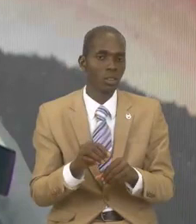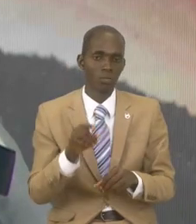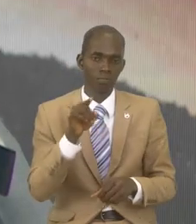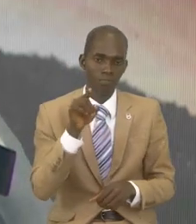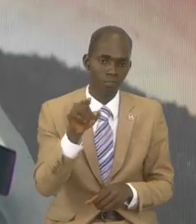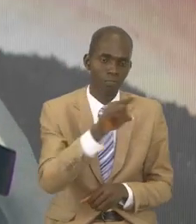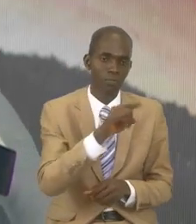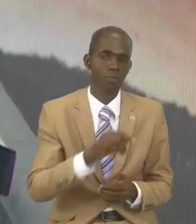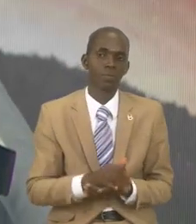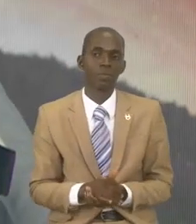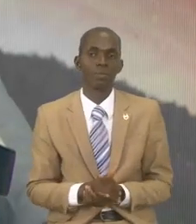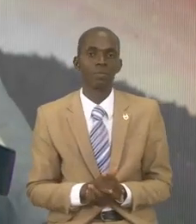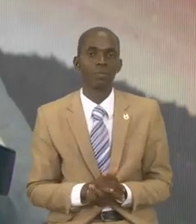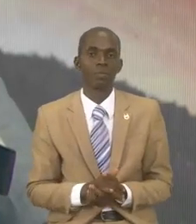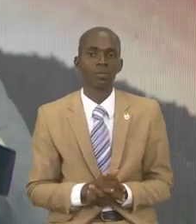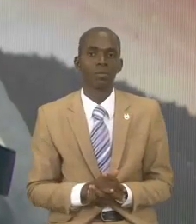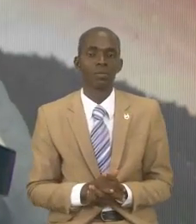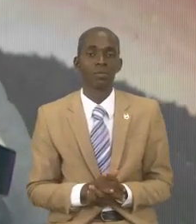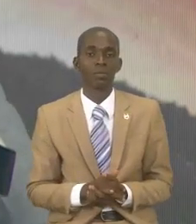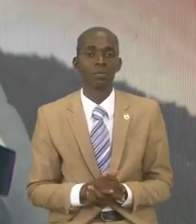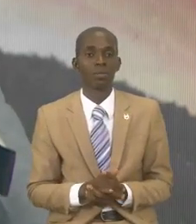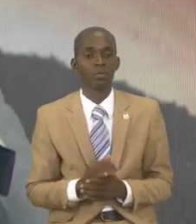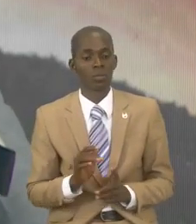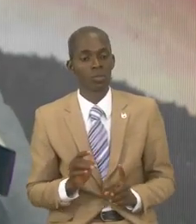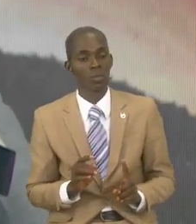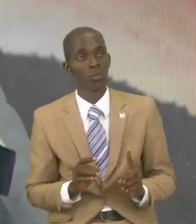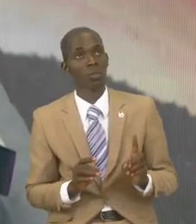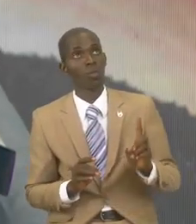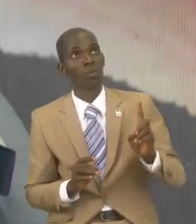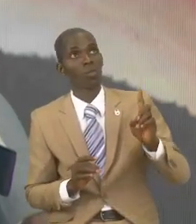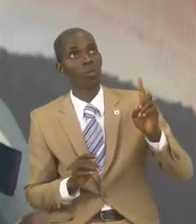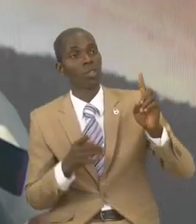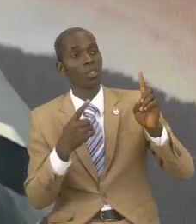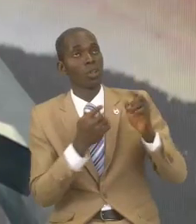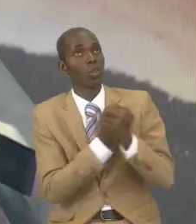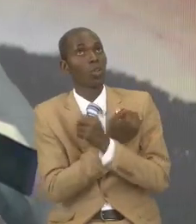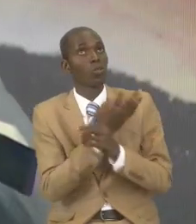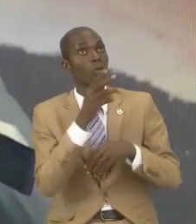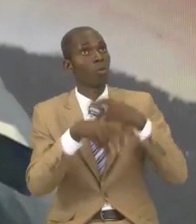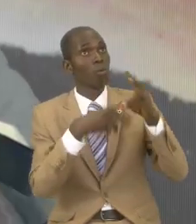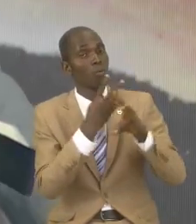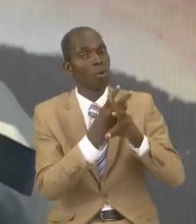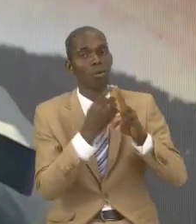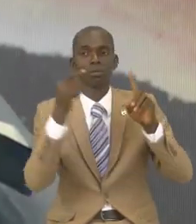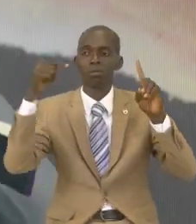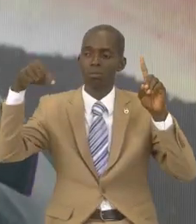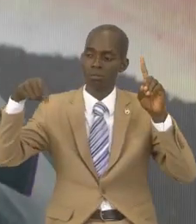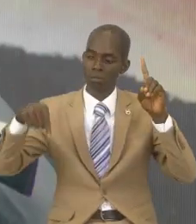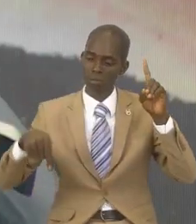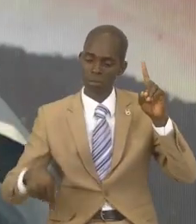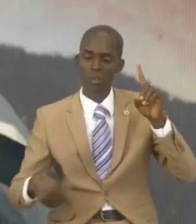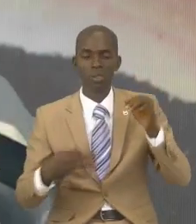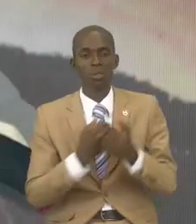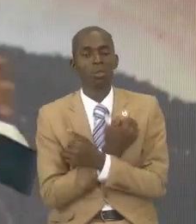him. Up goes the love of the world, down goes the love of